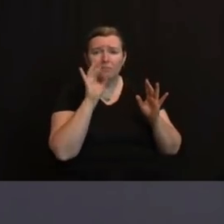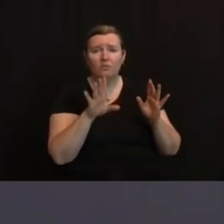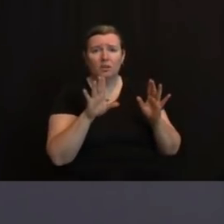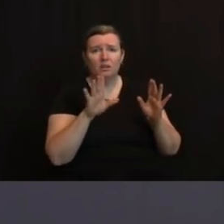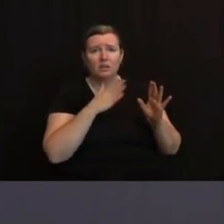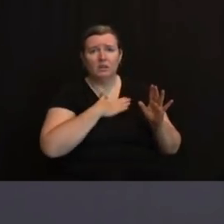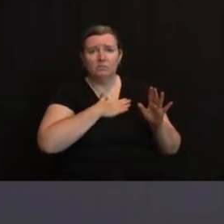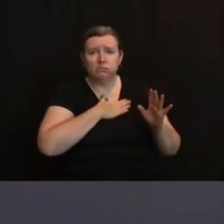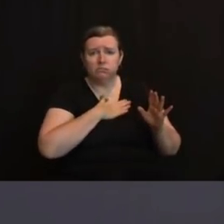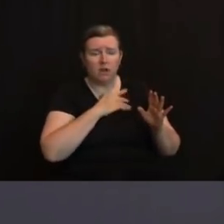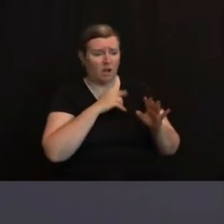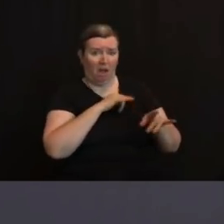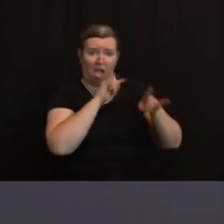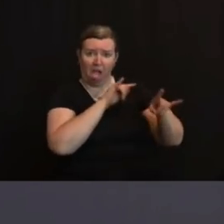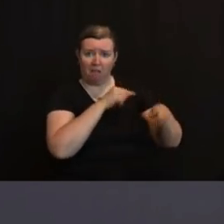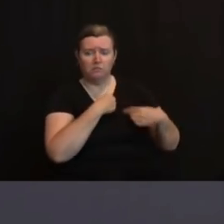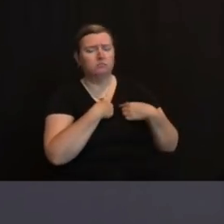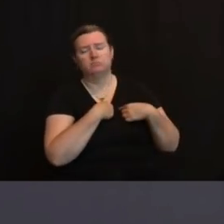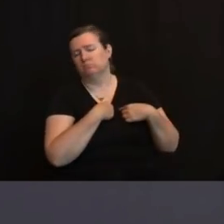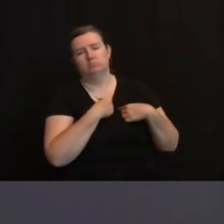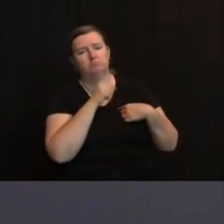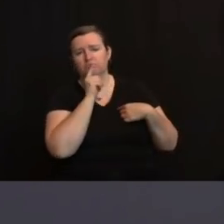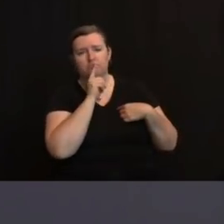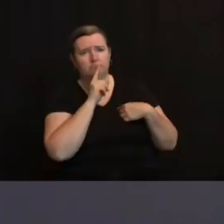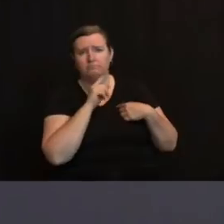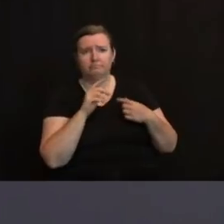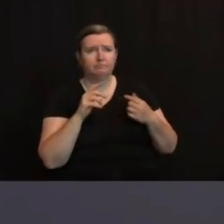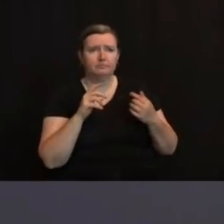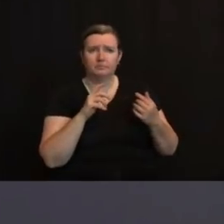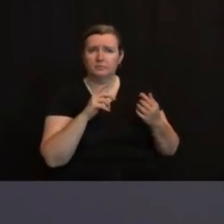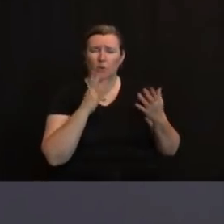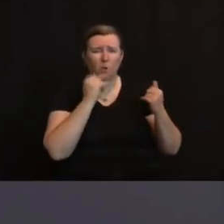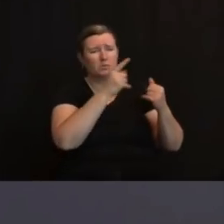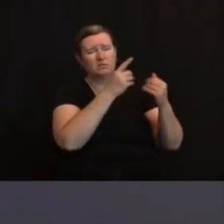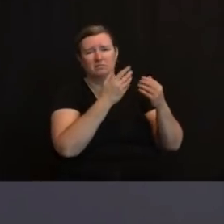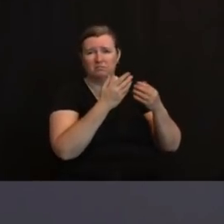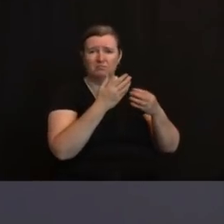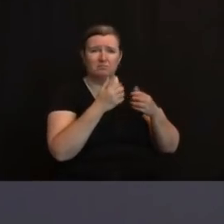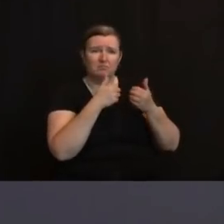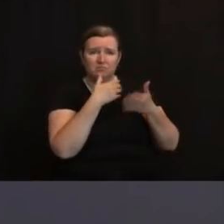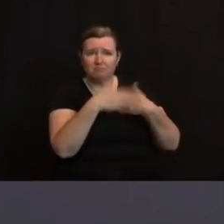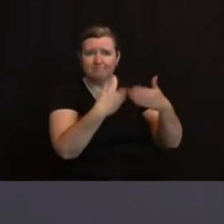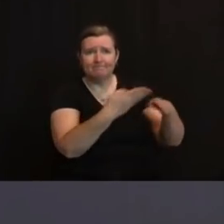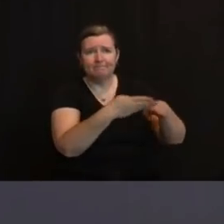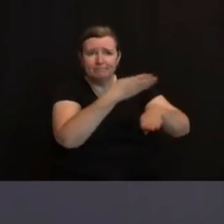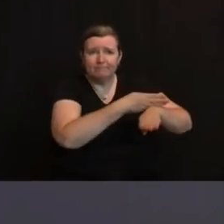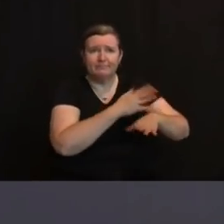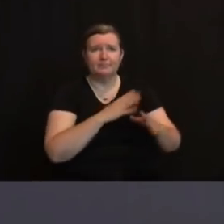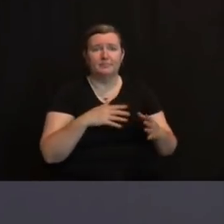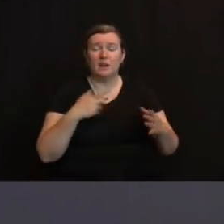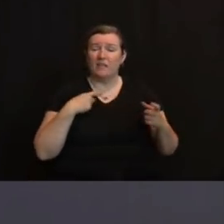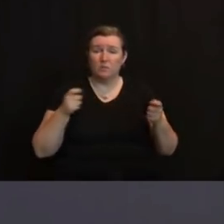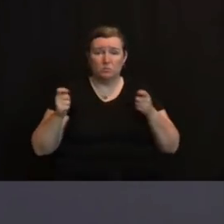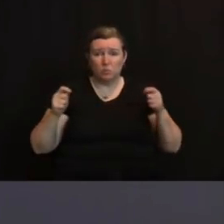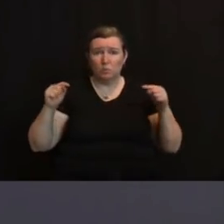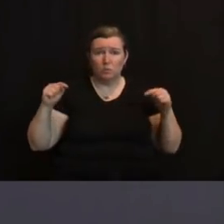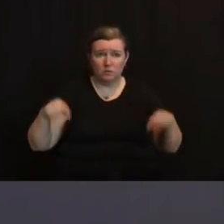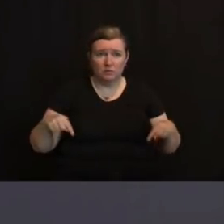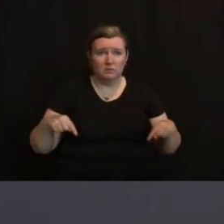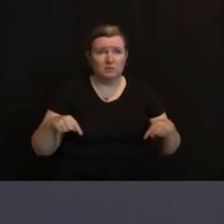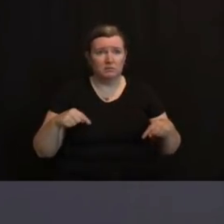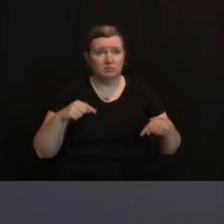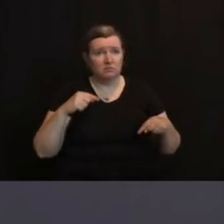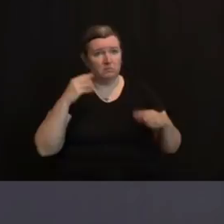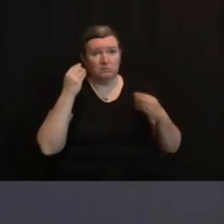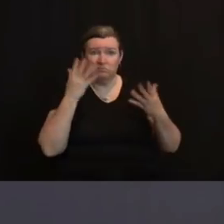We hope and pray they get better fast, but we got to do within our abilities. And again, we can't stop you at the border just because you've